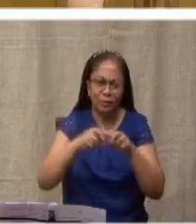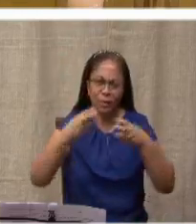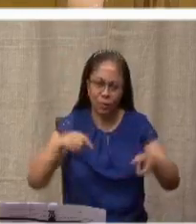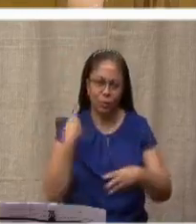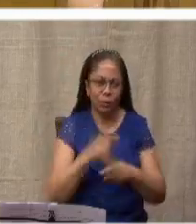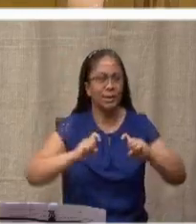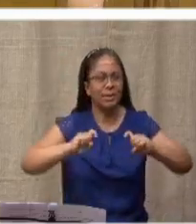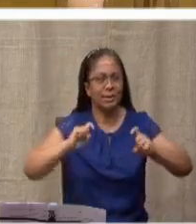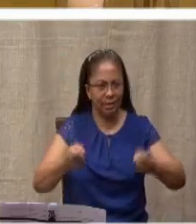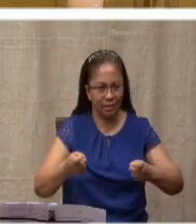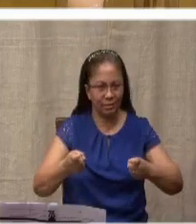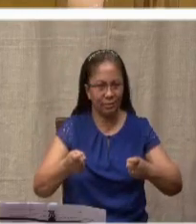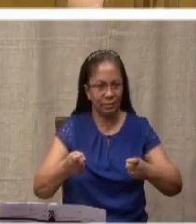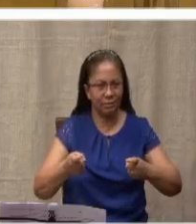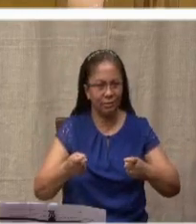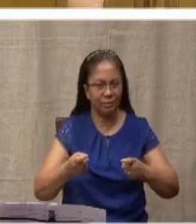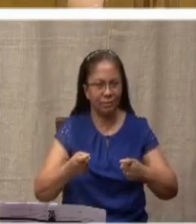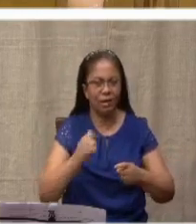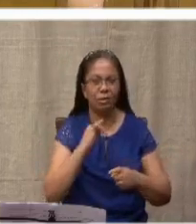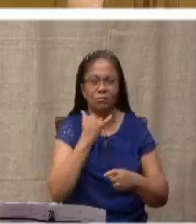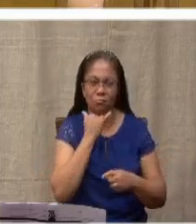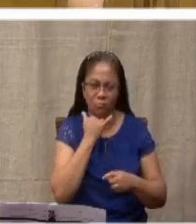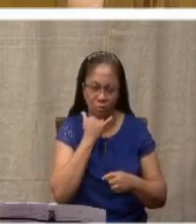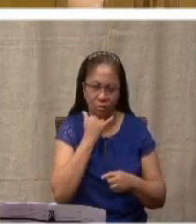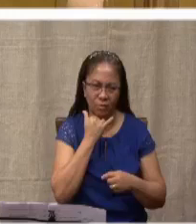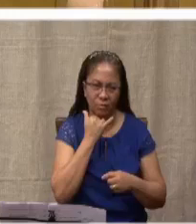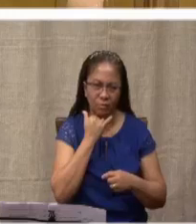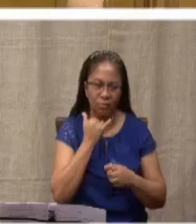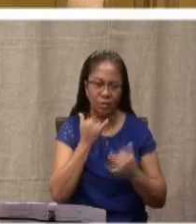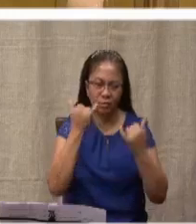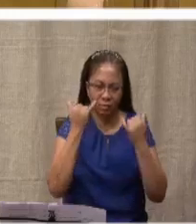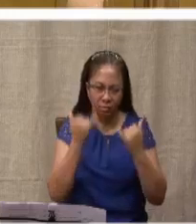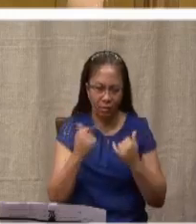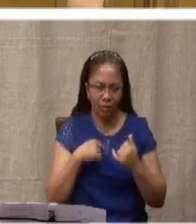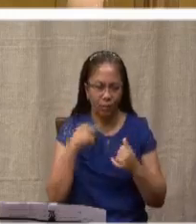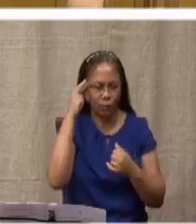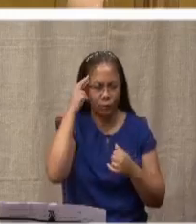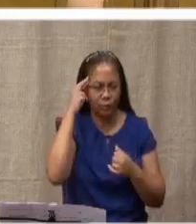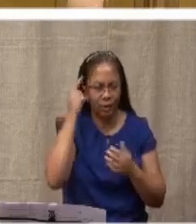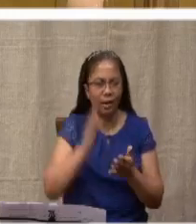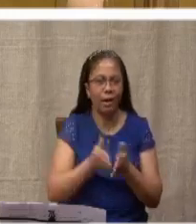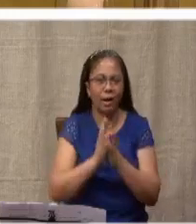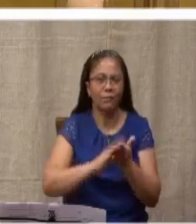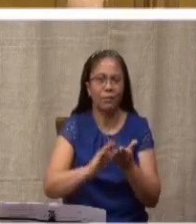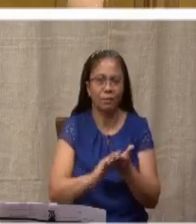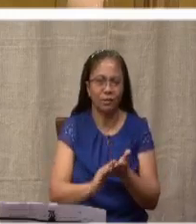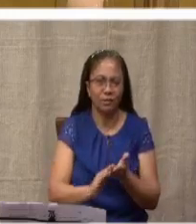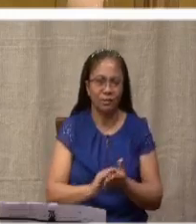sinned and done what is wrong before him let us pause and ask for forgiveness